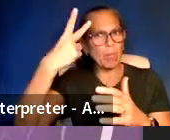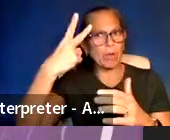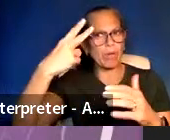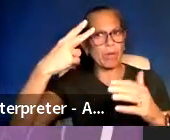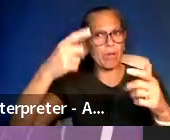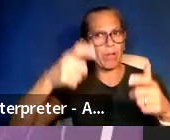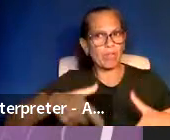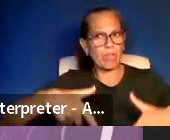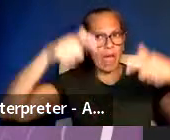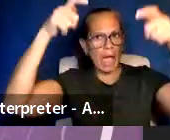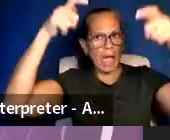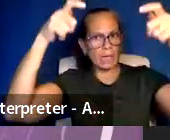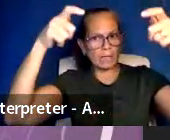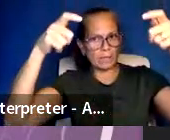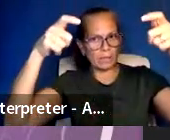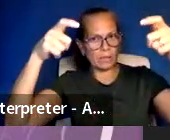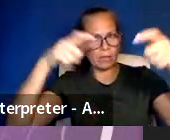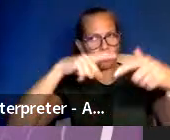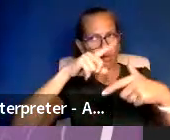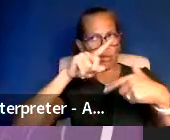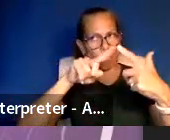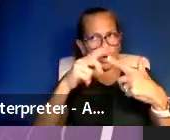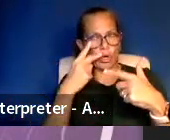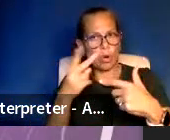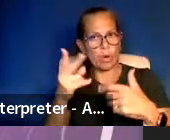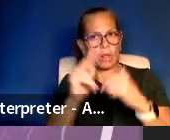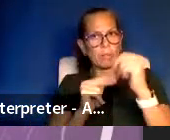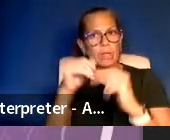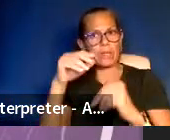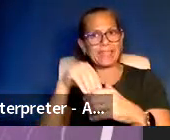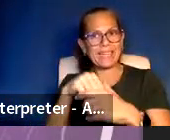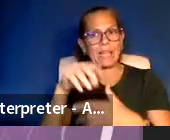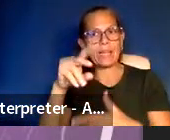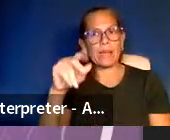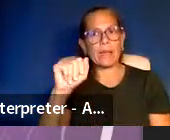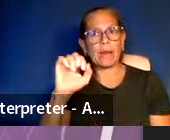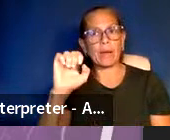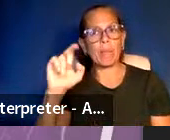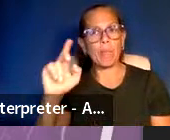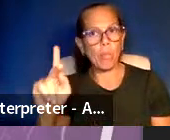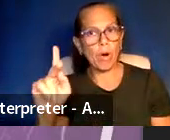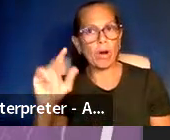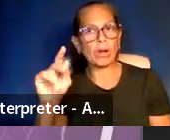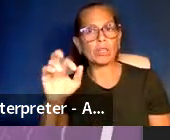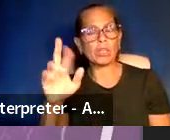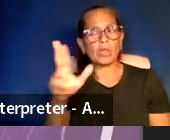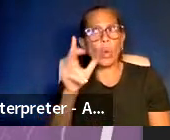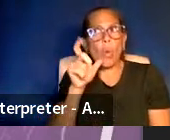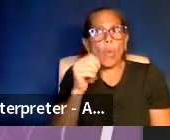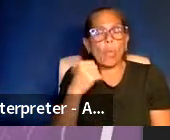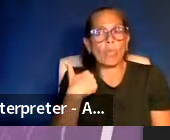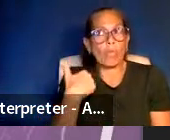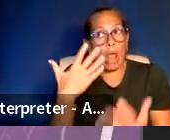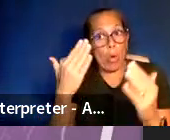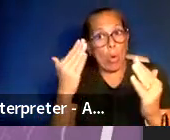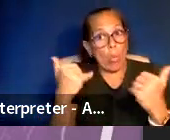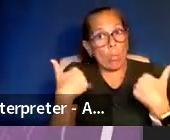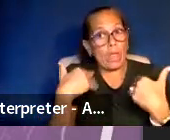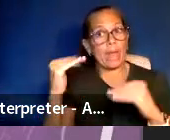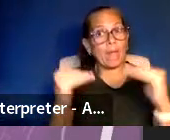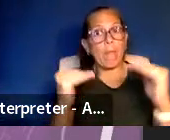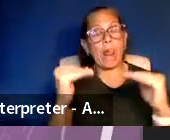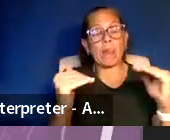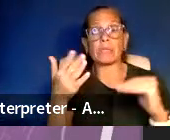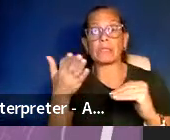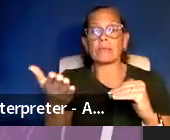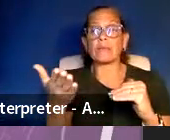of the buildings in Parkchester, which would hopefully we can have a balance there. But I just want to make a